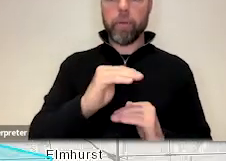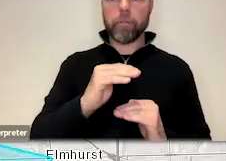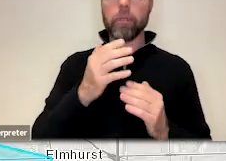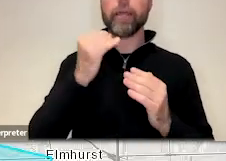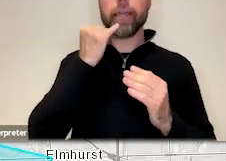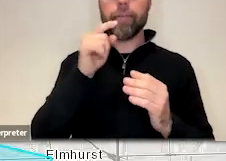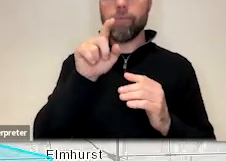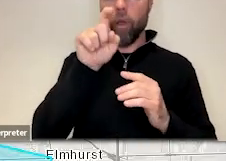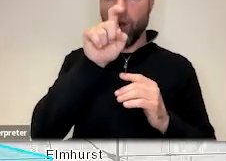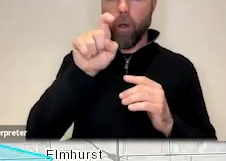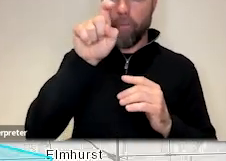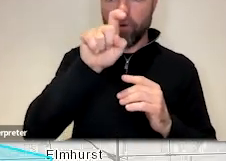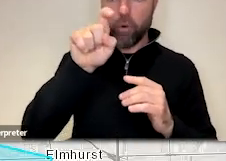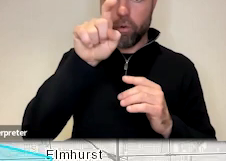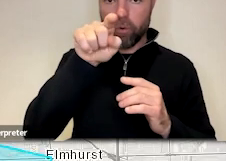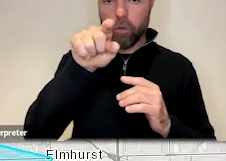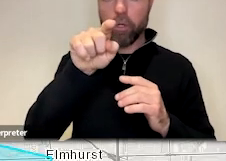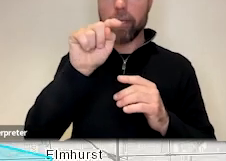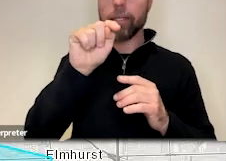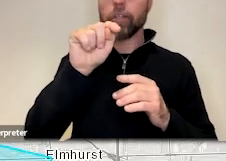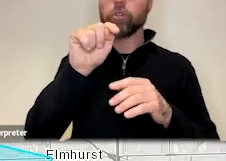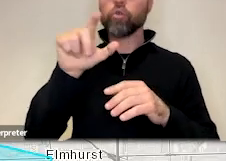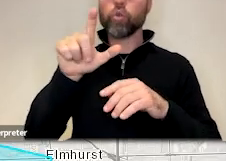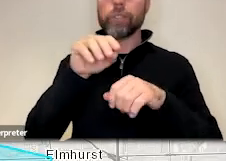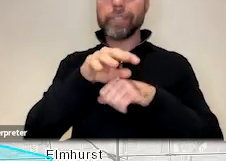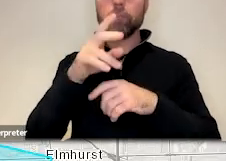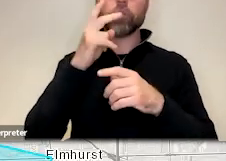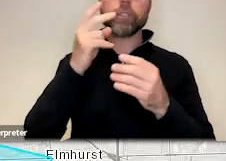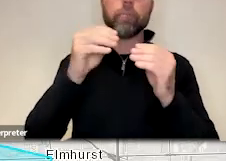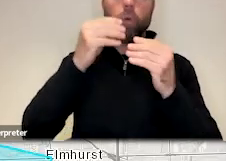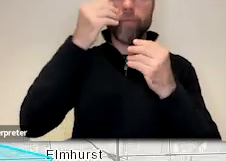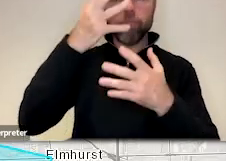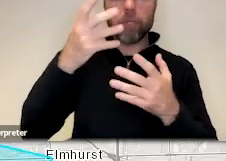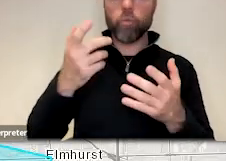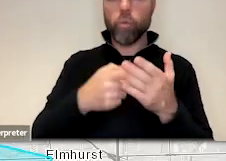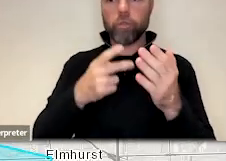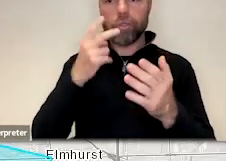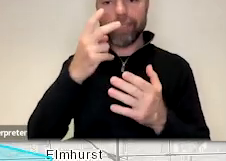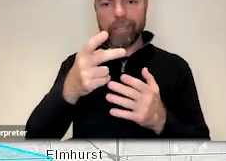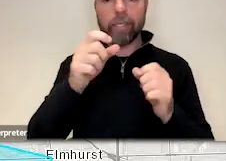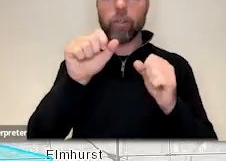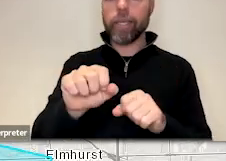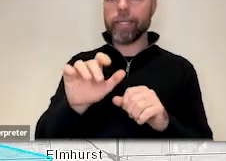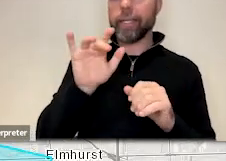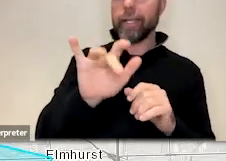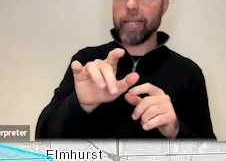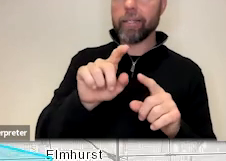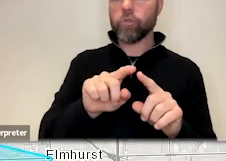I hover over these tooltips, we're going to get some information about what we're seeing here. We're going to get some hot links to our